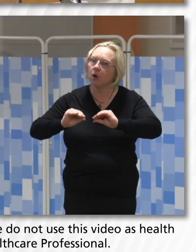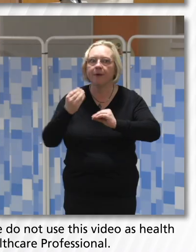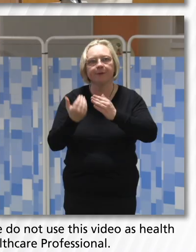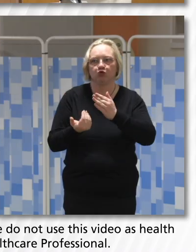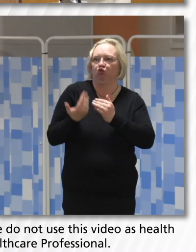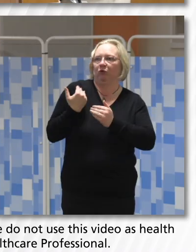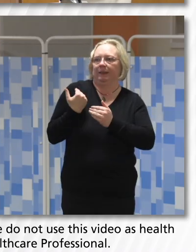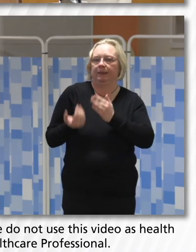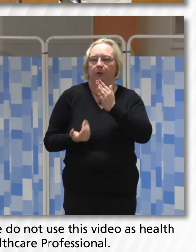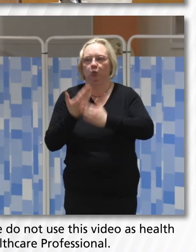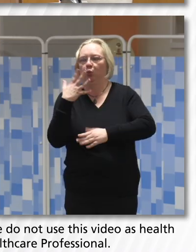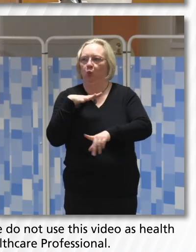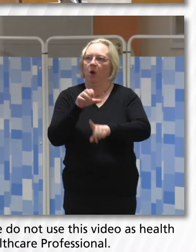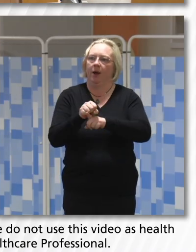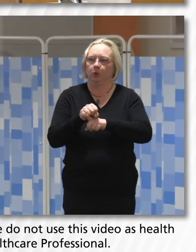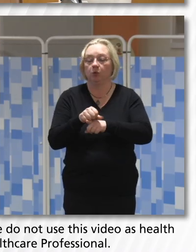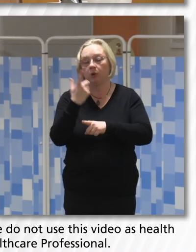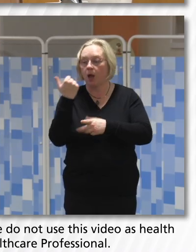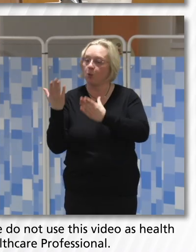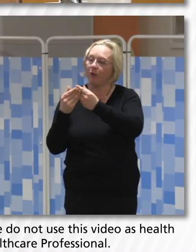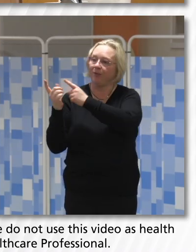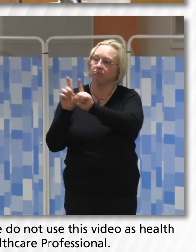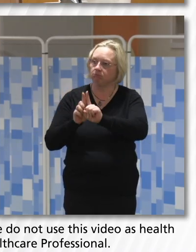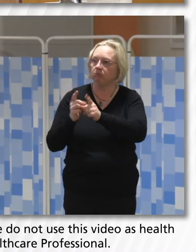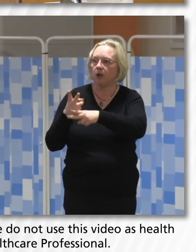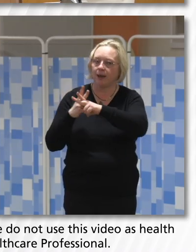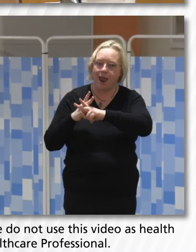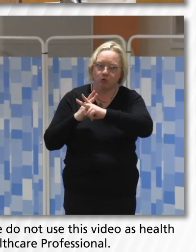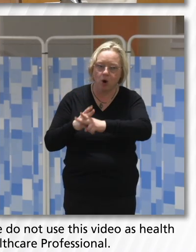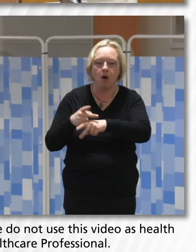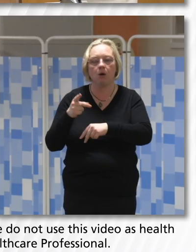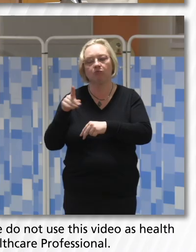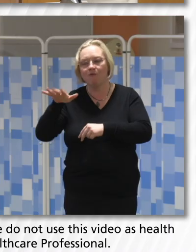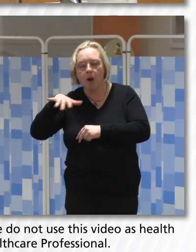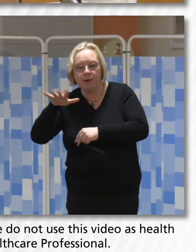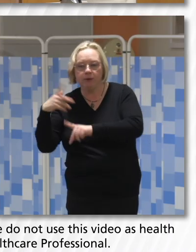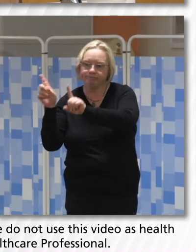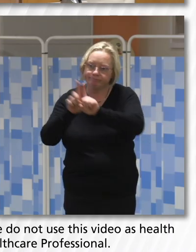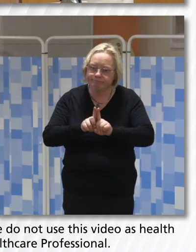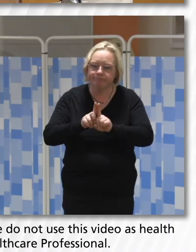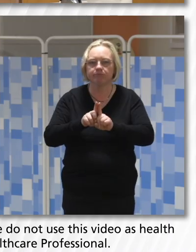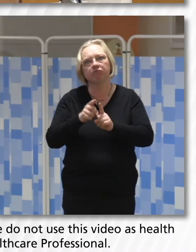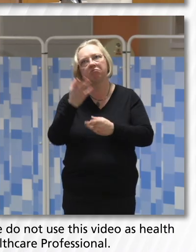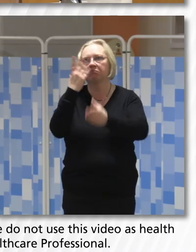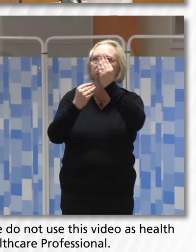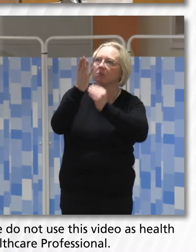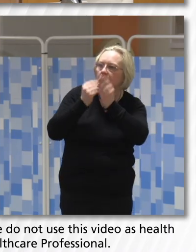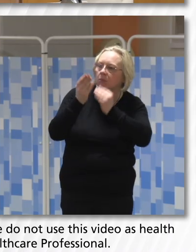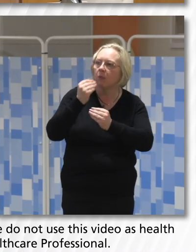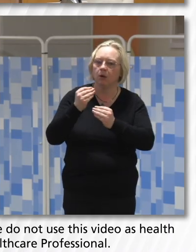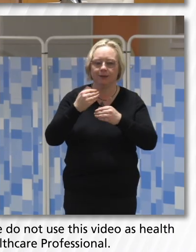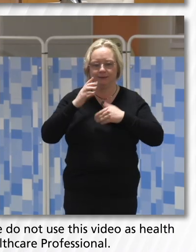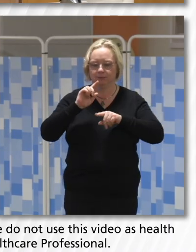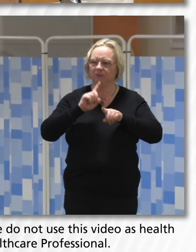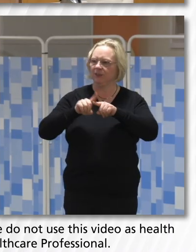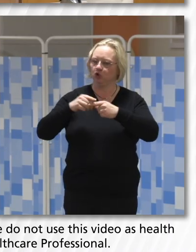reasonably newly diagnosed, and they can come along with their carer or a member of their family. And we talk about many stages of Parkinson's,